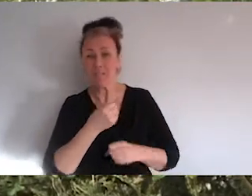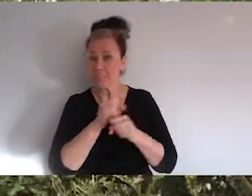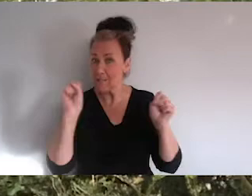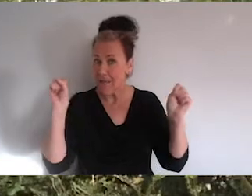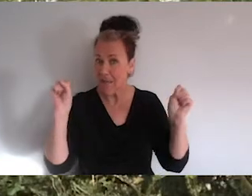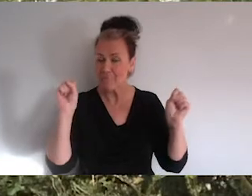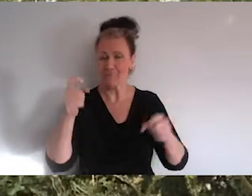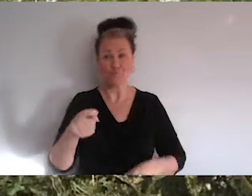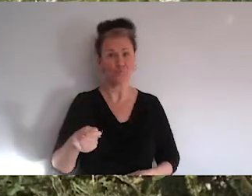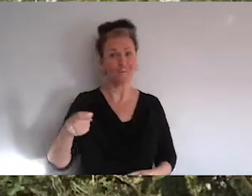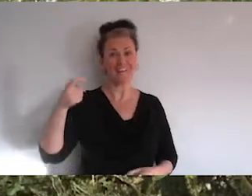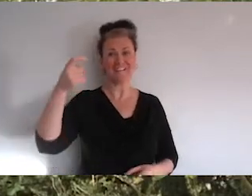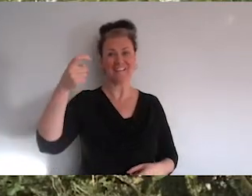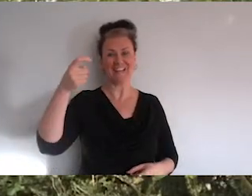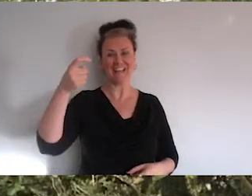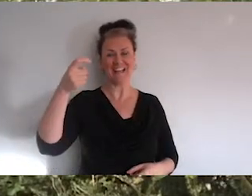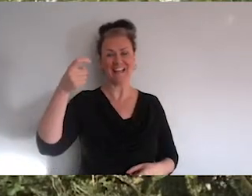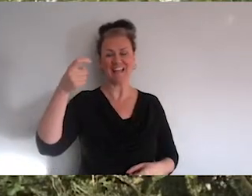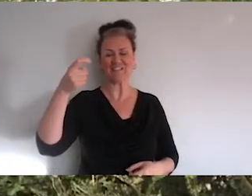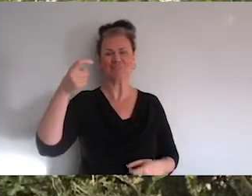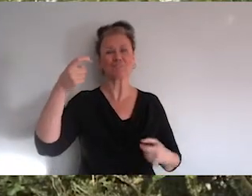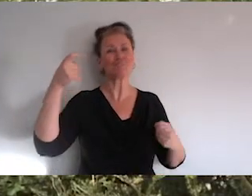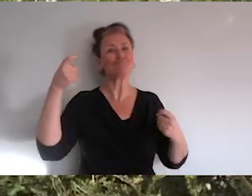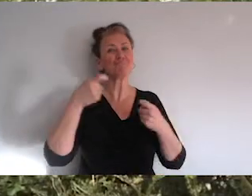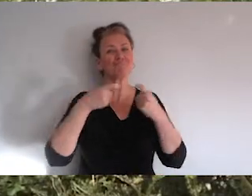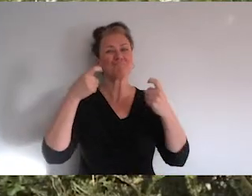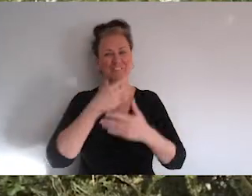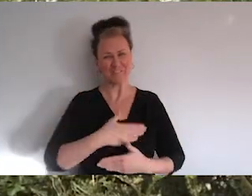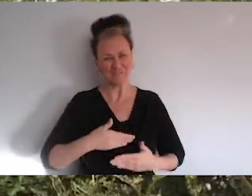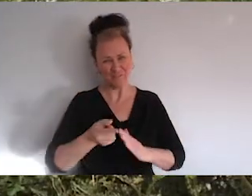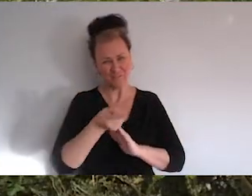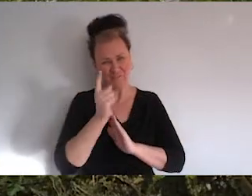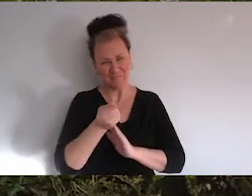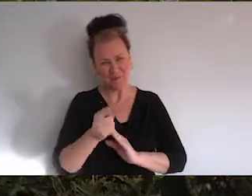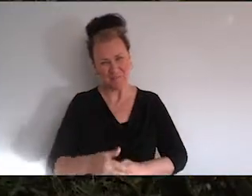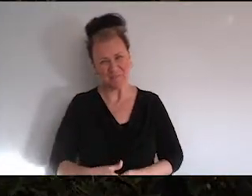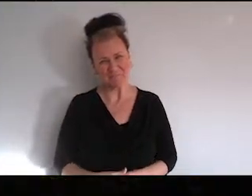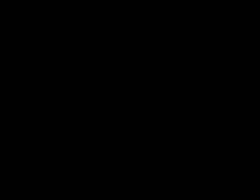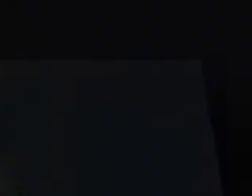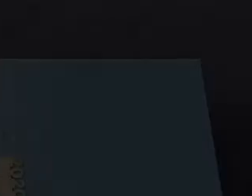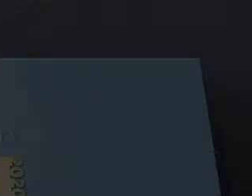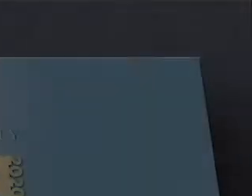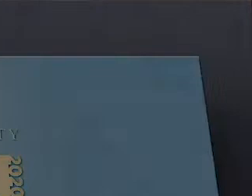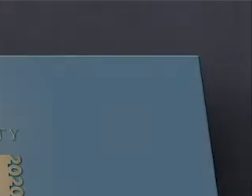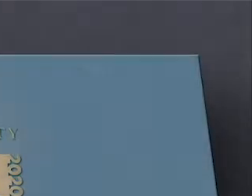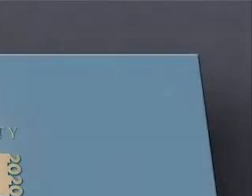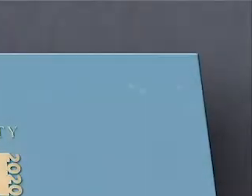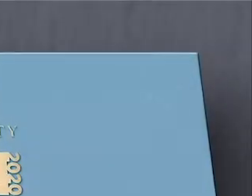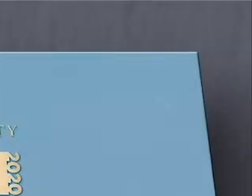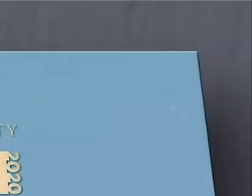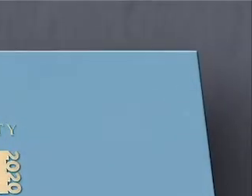safe. Raise a glass and enjoy the moment.